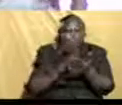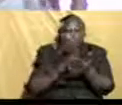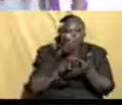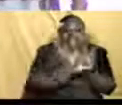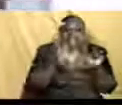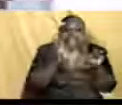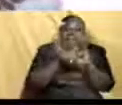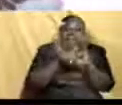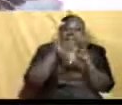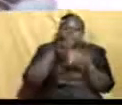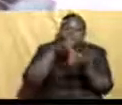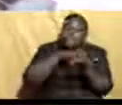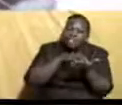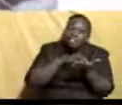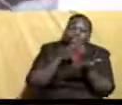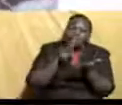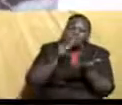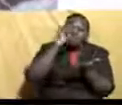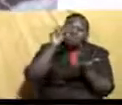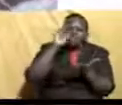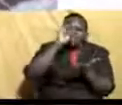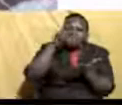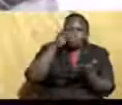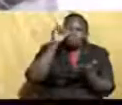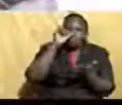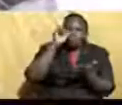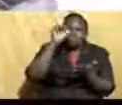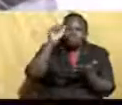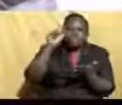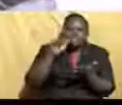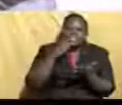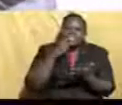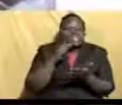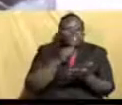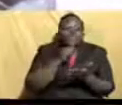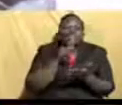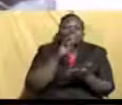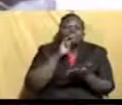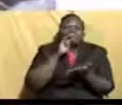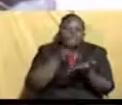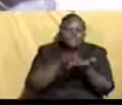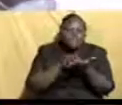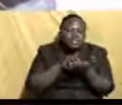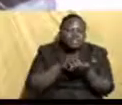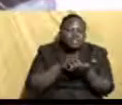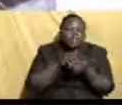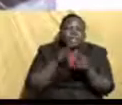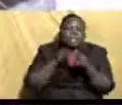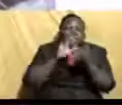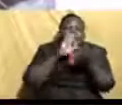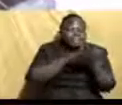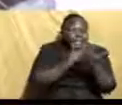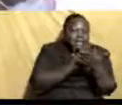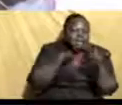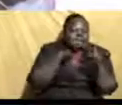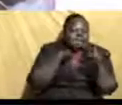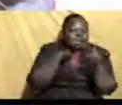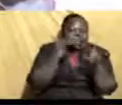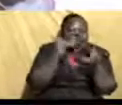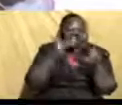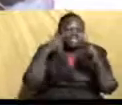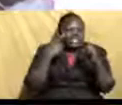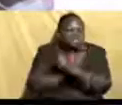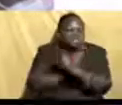what Njoya was saying when he said that it need not be mentioned. It is implied by the very nature of a constitution.